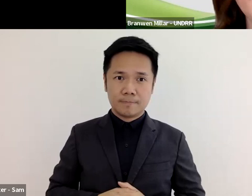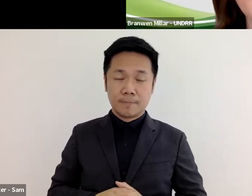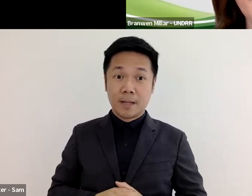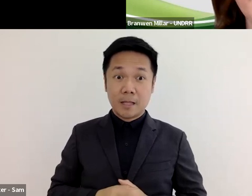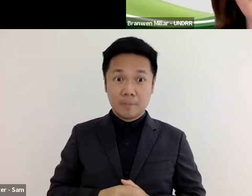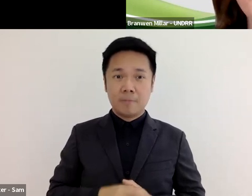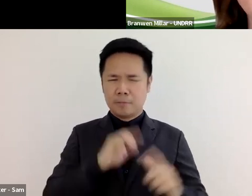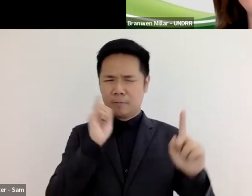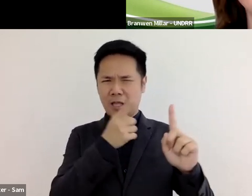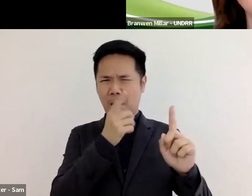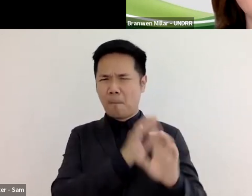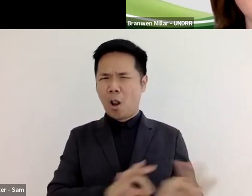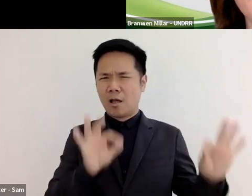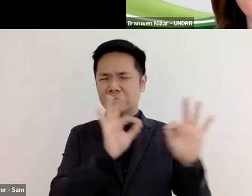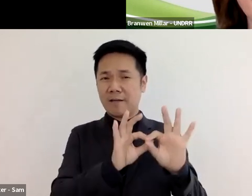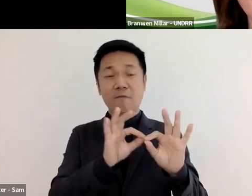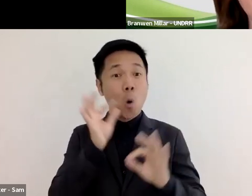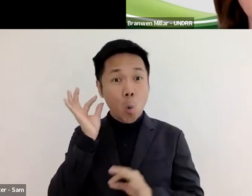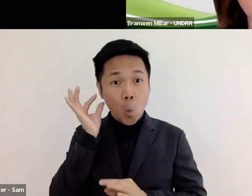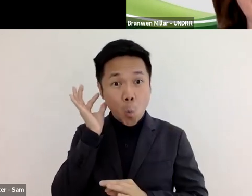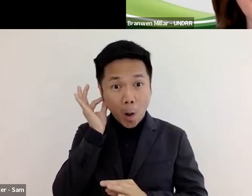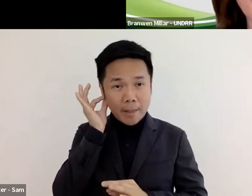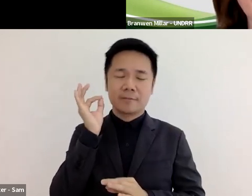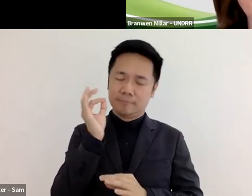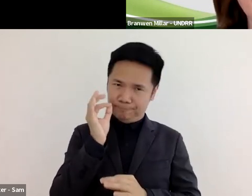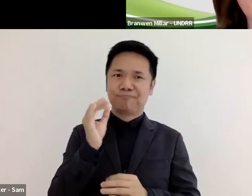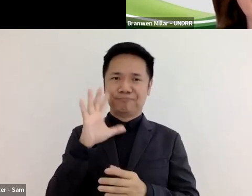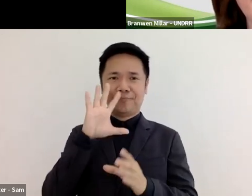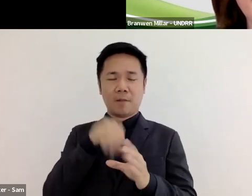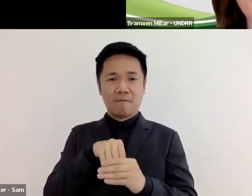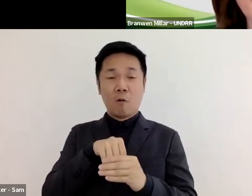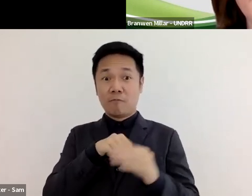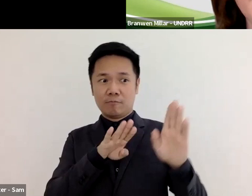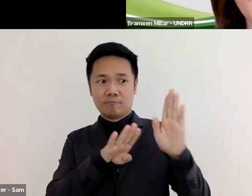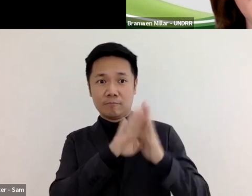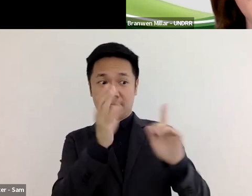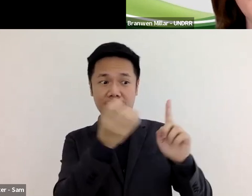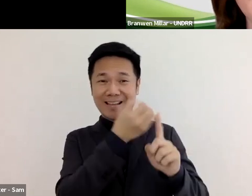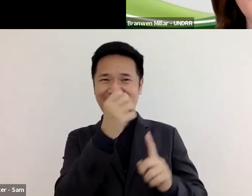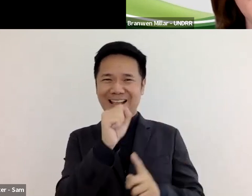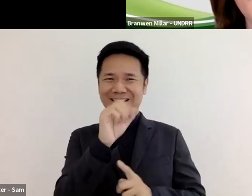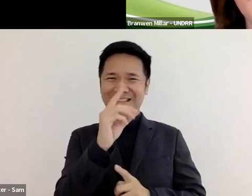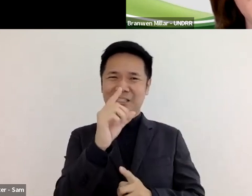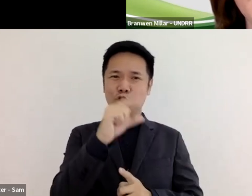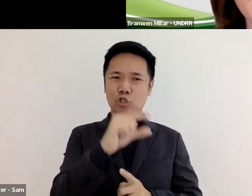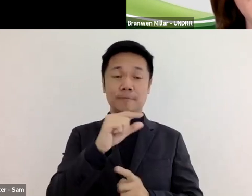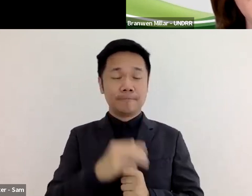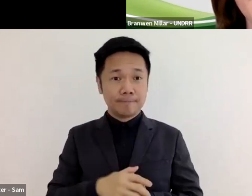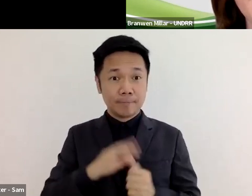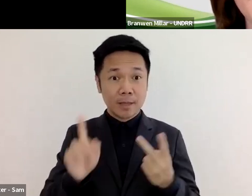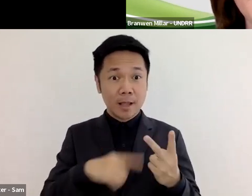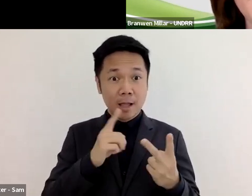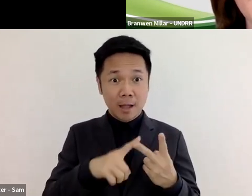function that the women and girls could play in achieving sustainable development goals and its full realization in general,